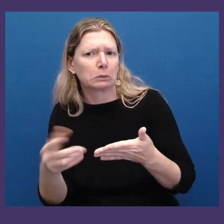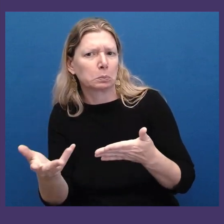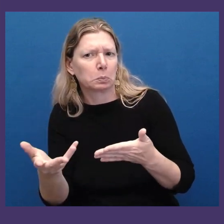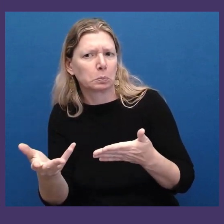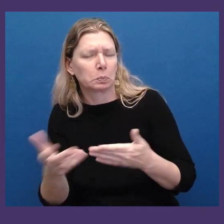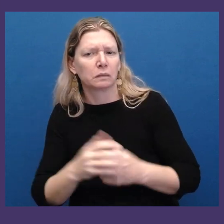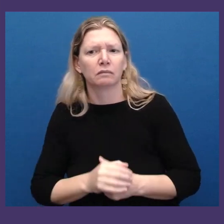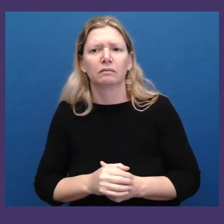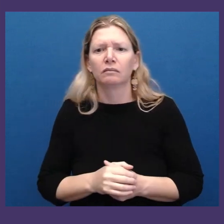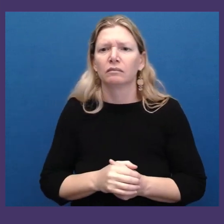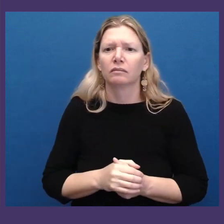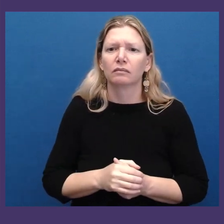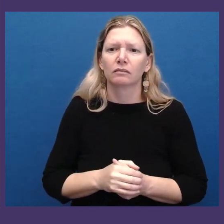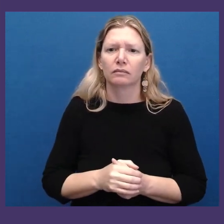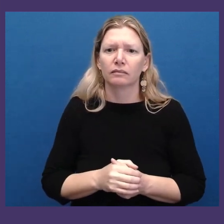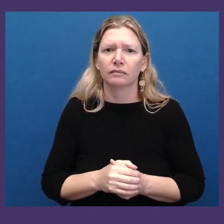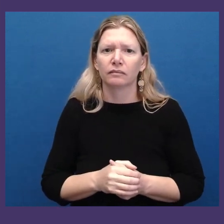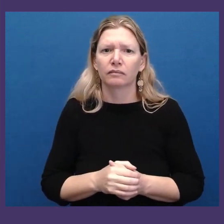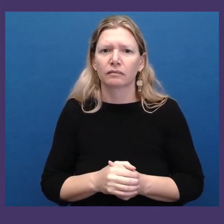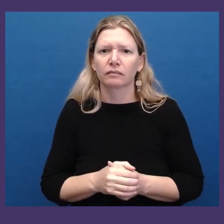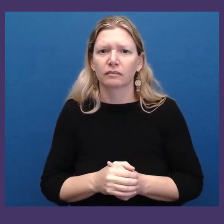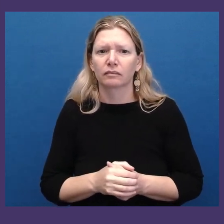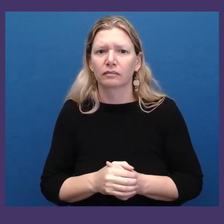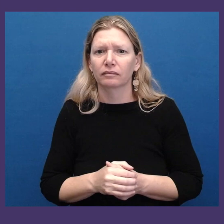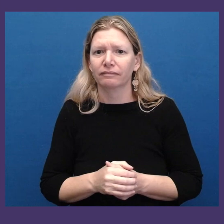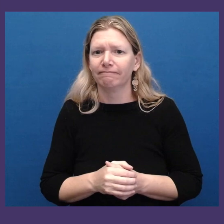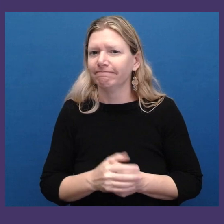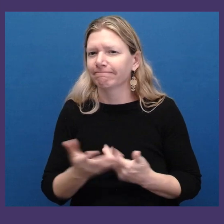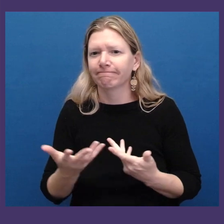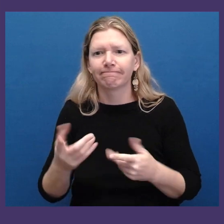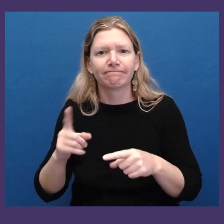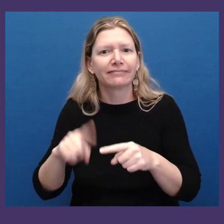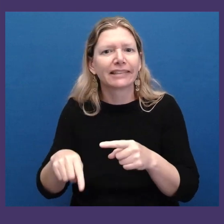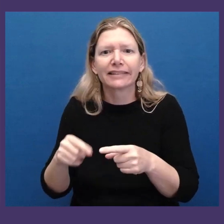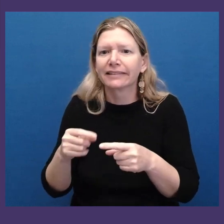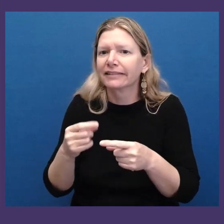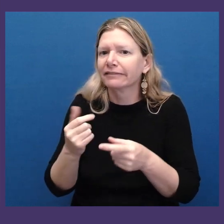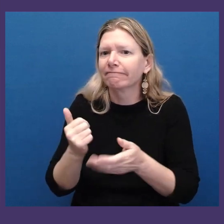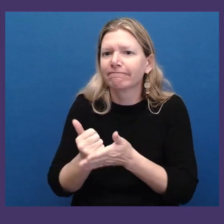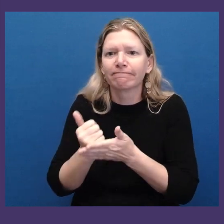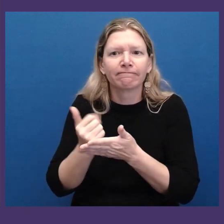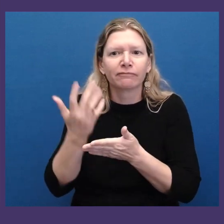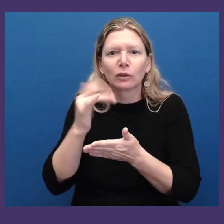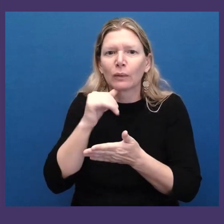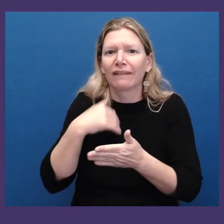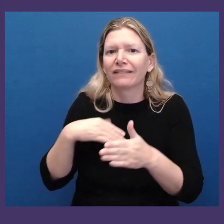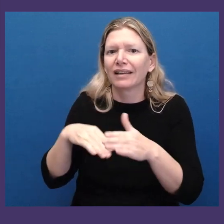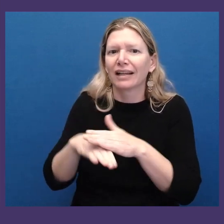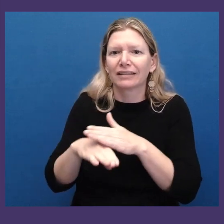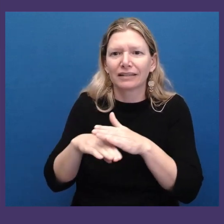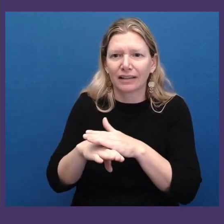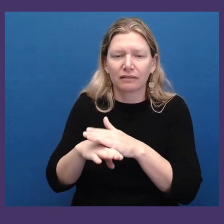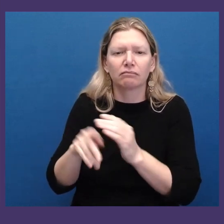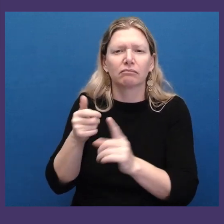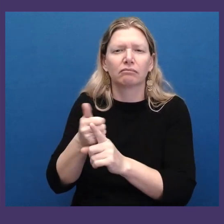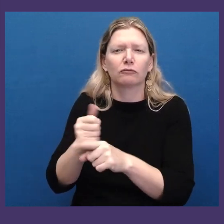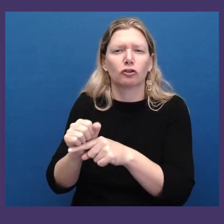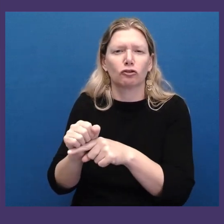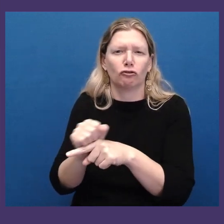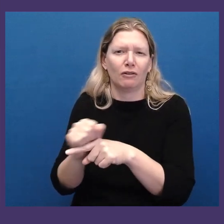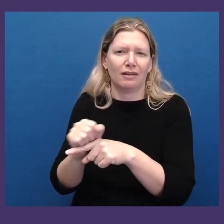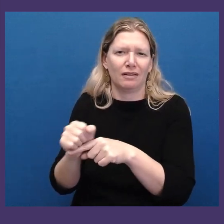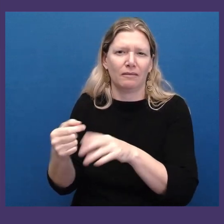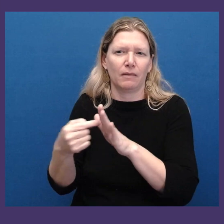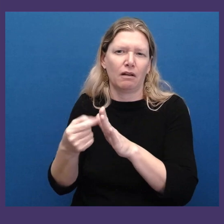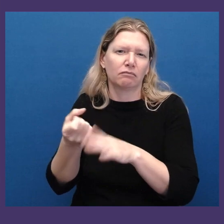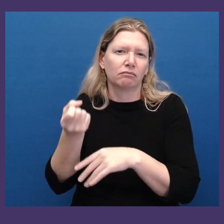And it can't assist with that because it doesn't have access. It's a trained model, which we understand that. Now, if I had a weather extension, I could add that